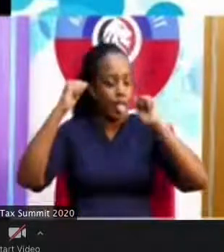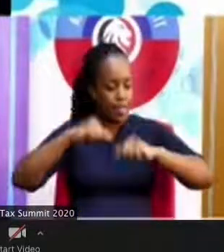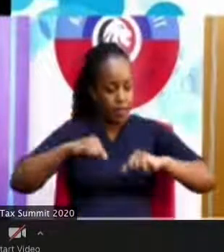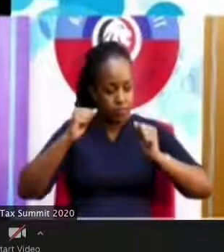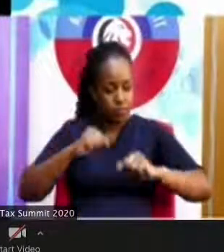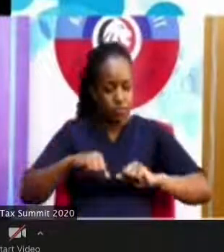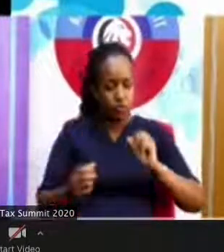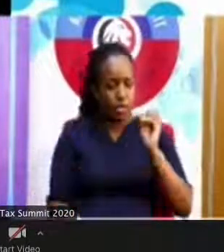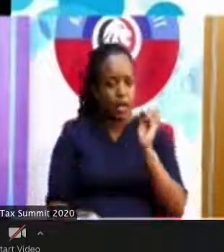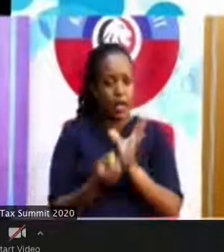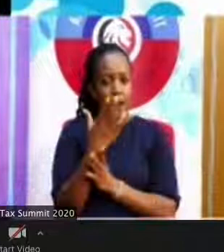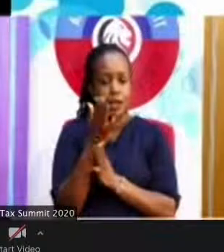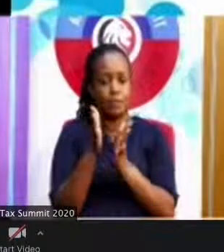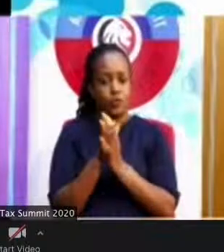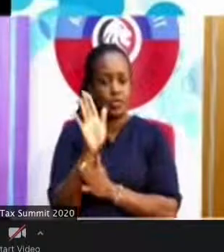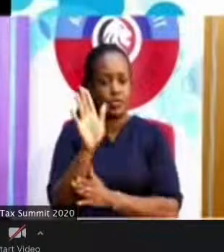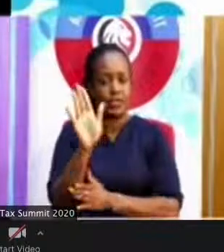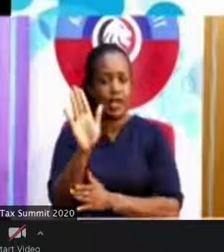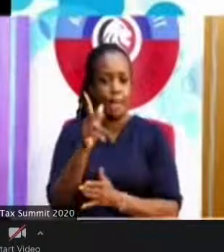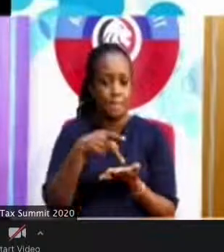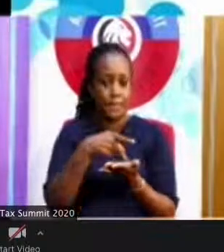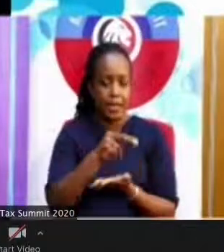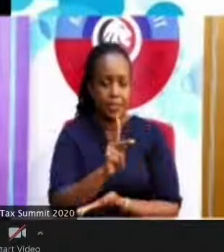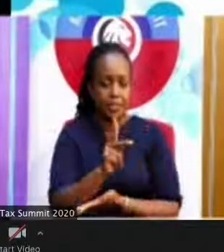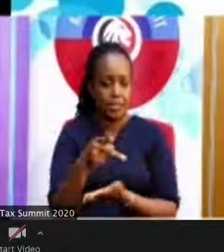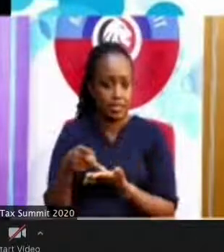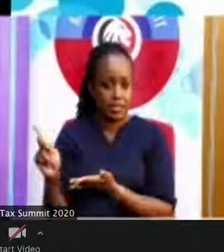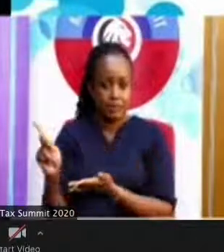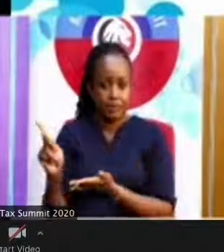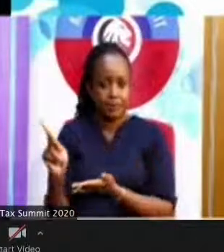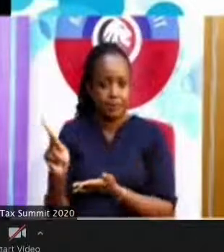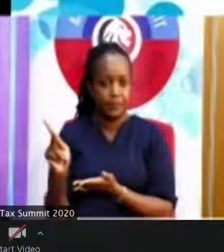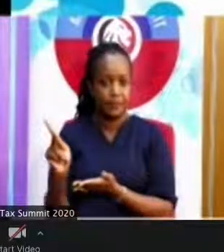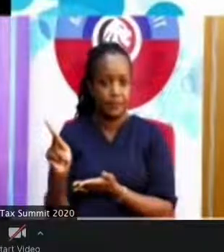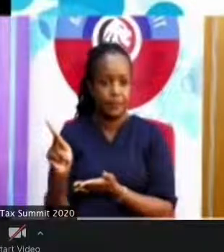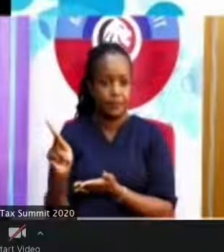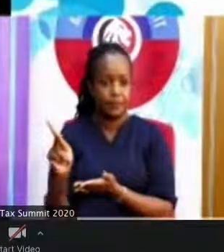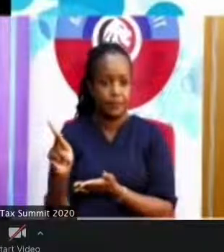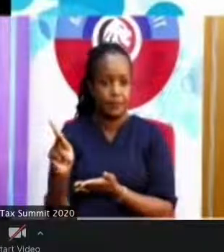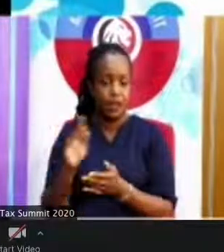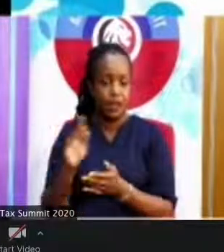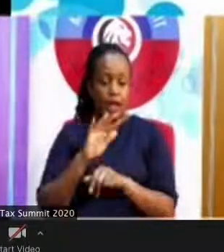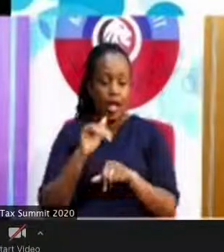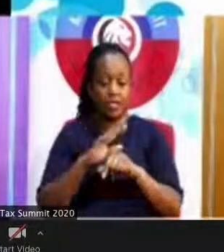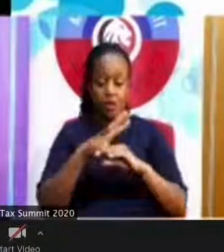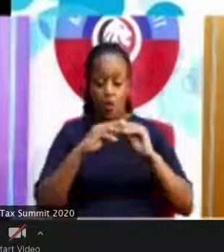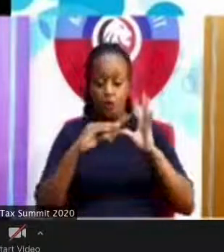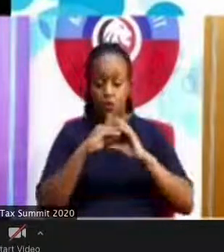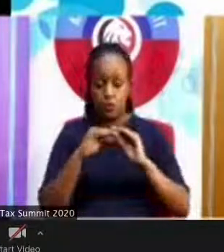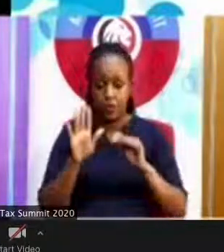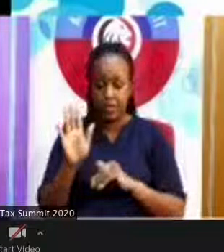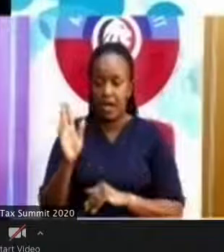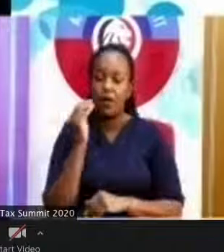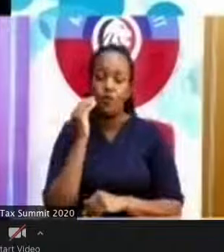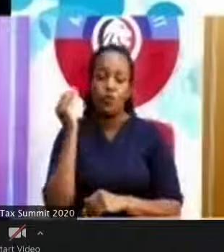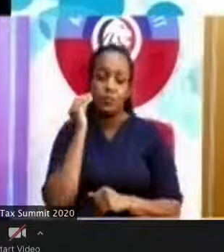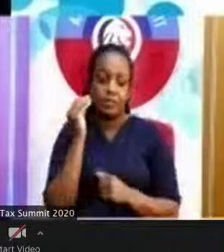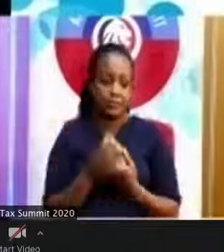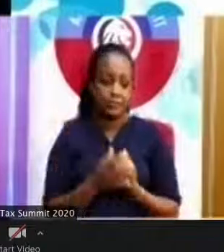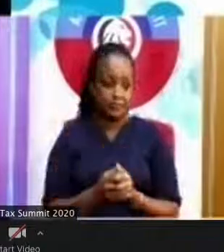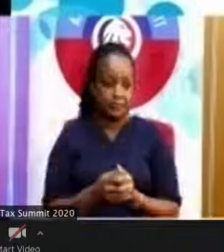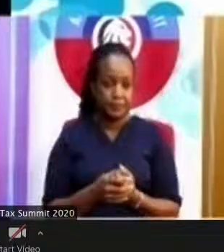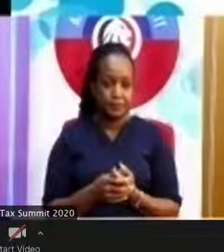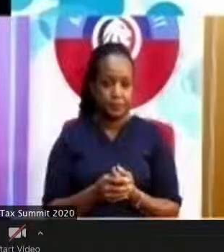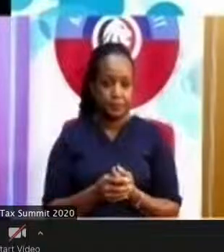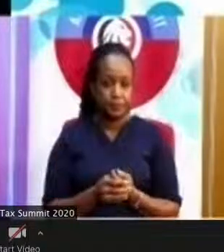with their payments. They were able to make their payments in the comfort of their rooms or wherever they may be. Now, part